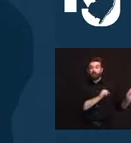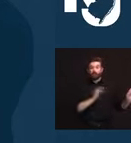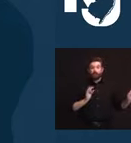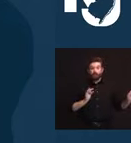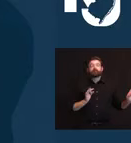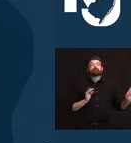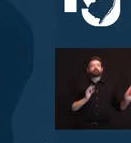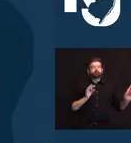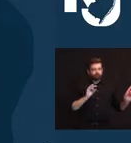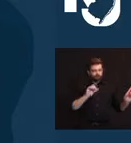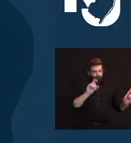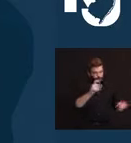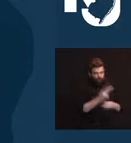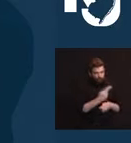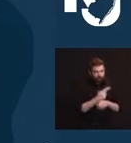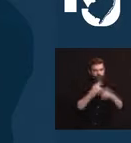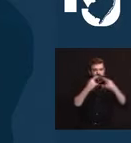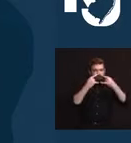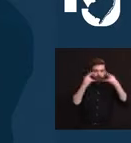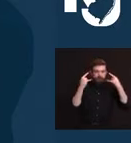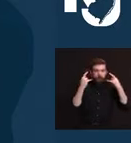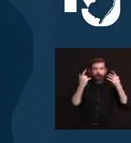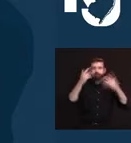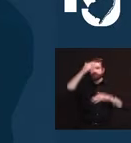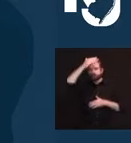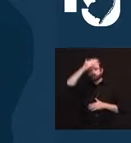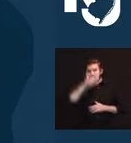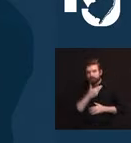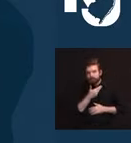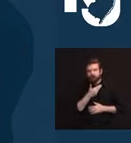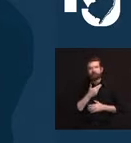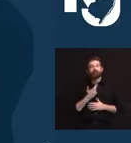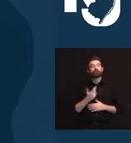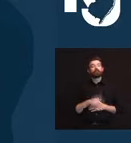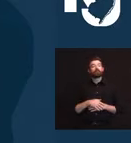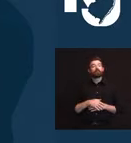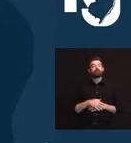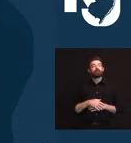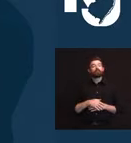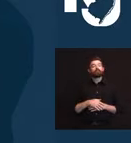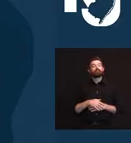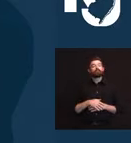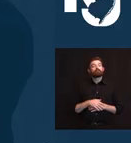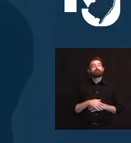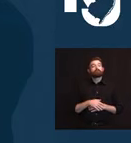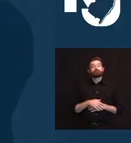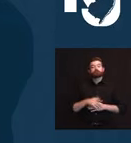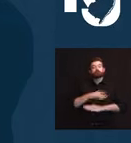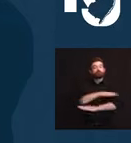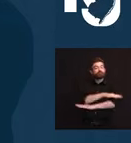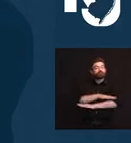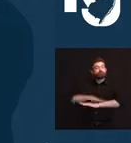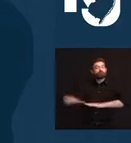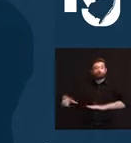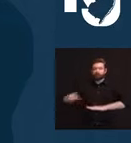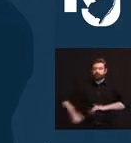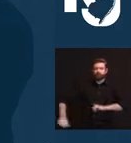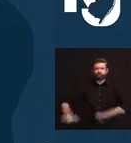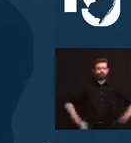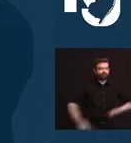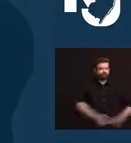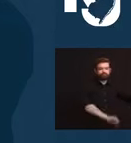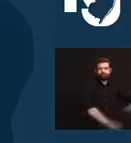protection. Additionally, there will be strict sanitation and disinfection requirements across a whole host of areas. Judy,